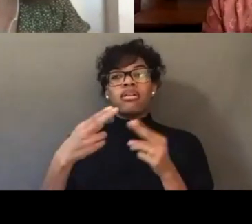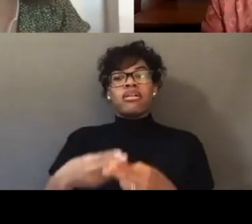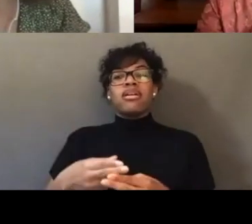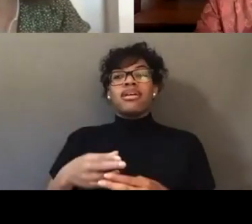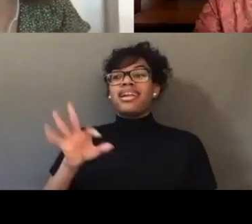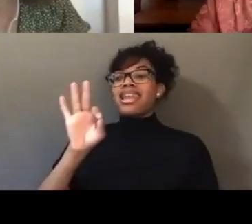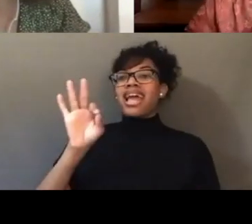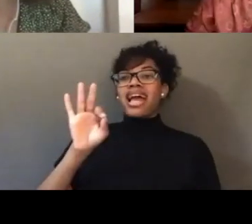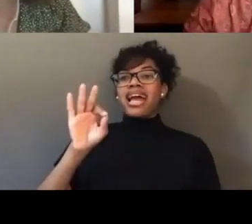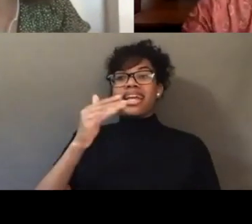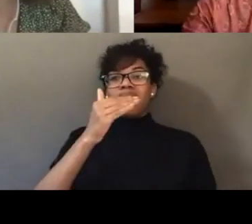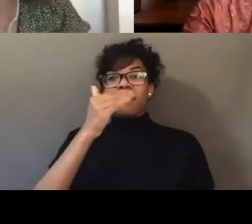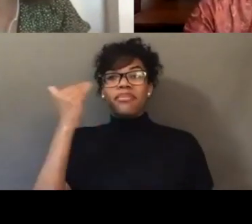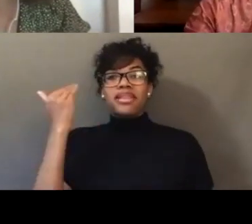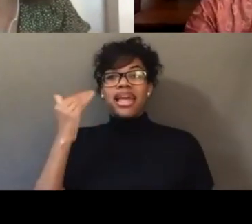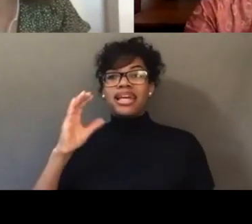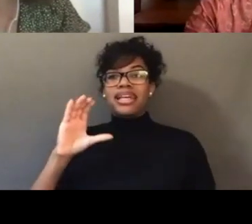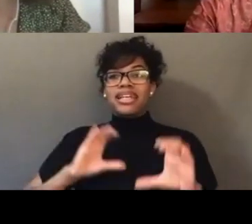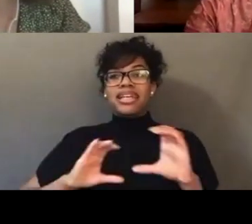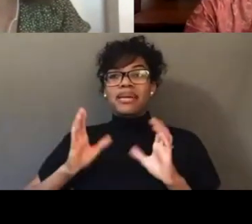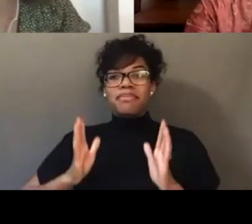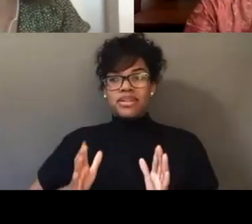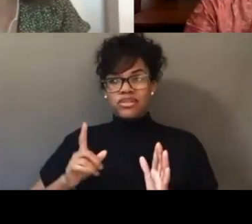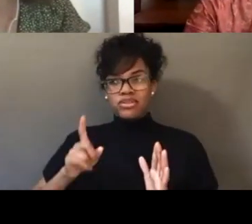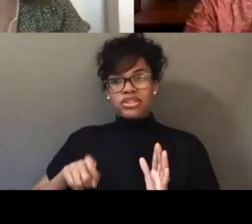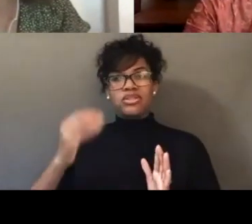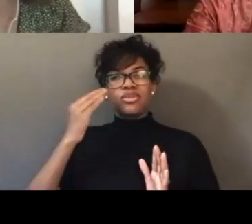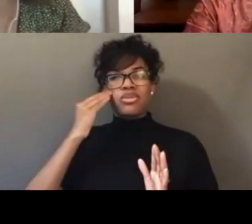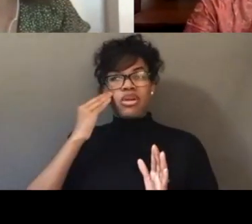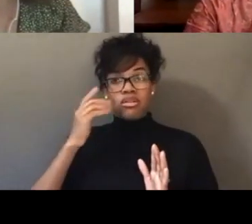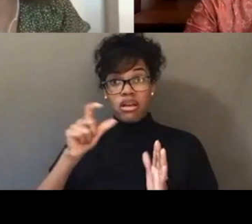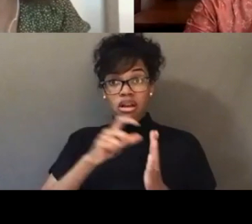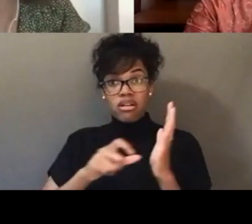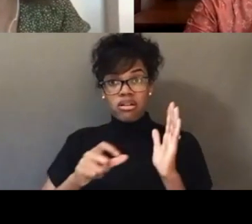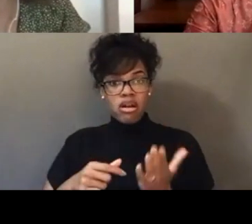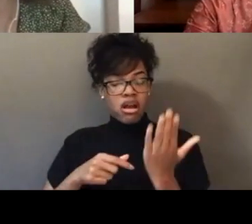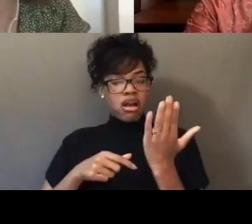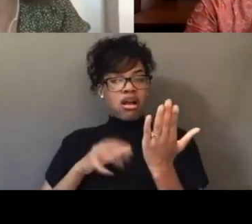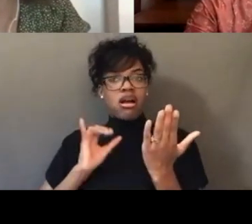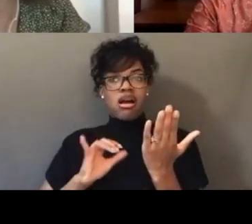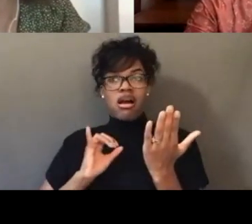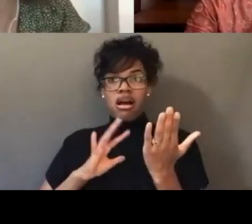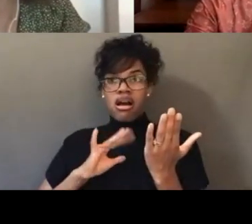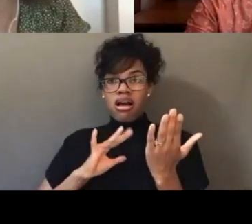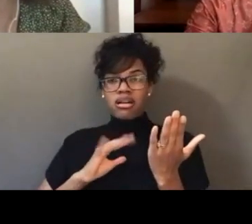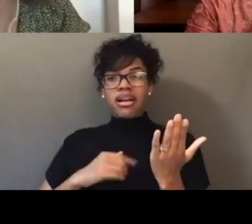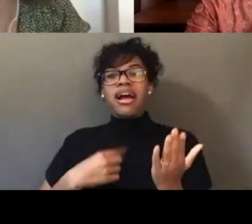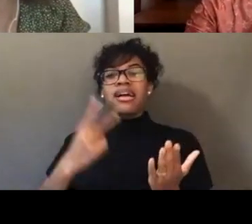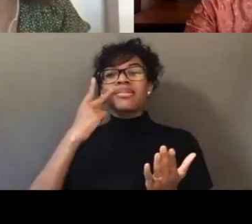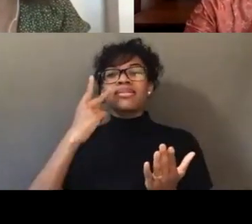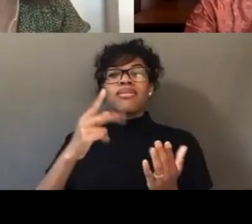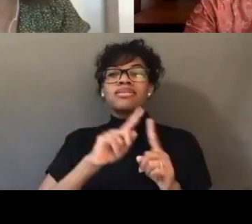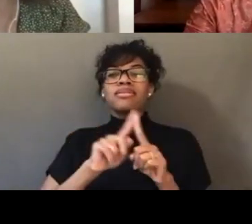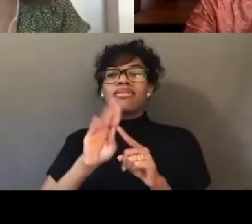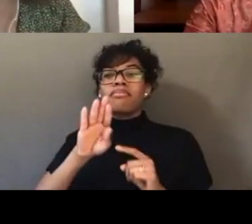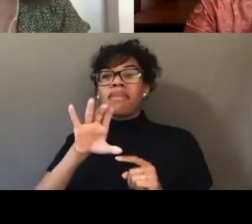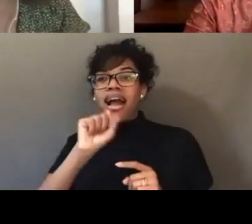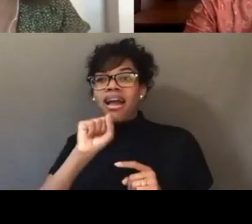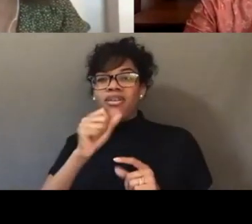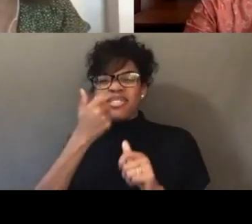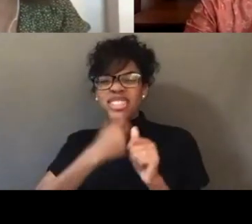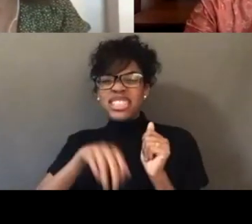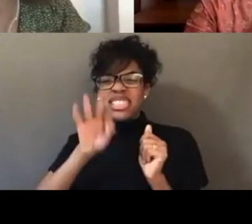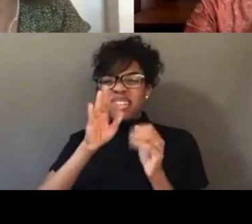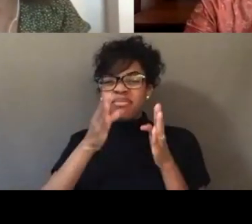1 or 2 paragraph vignettes about their biographies and their accomplishments. Guess what? I shared that with my students and I invited them, just